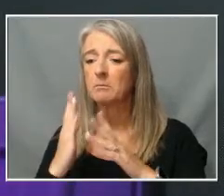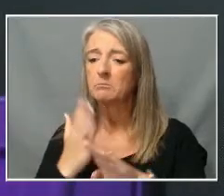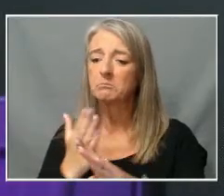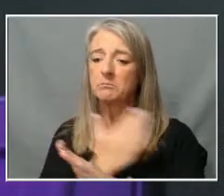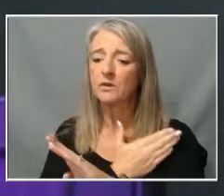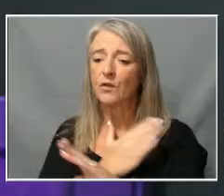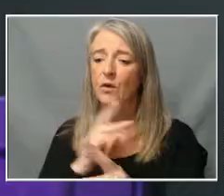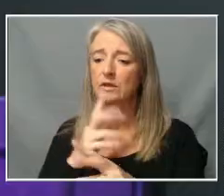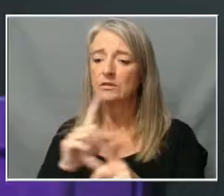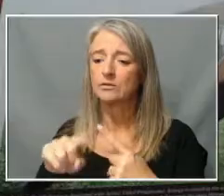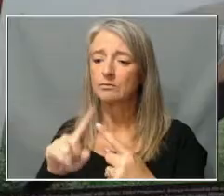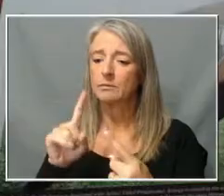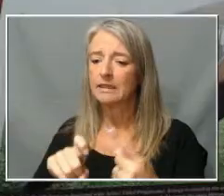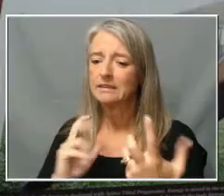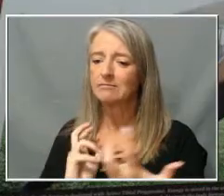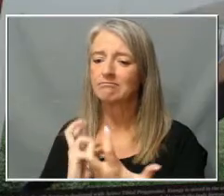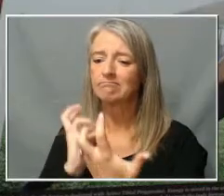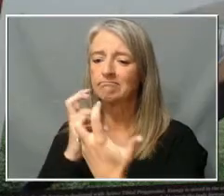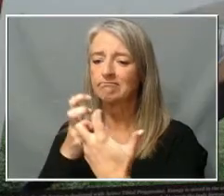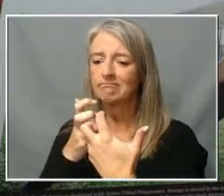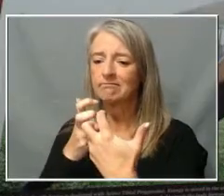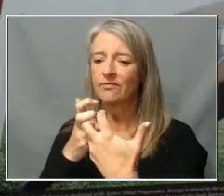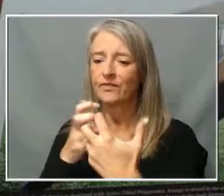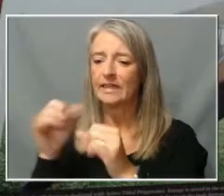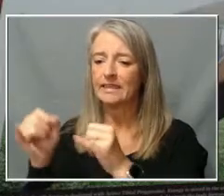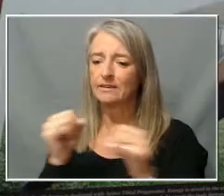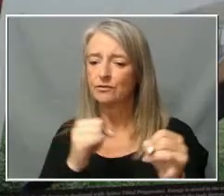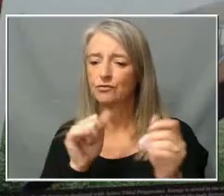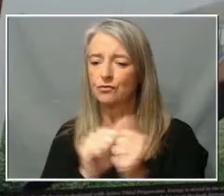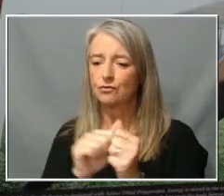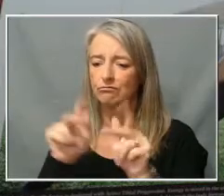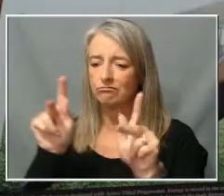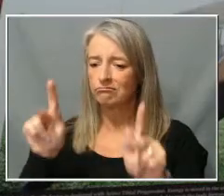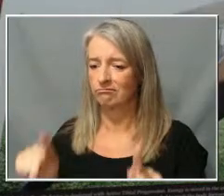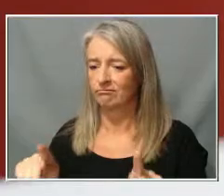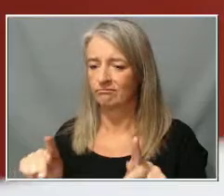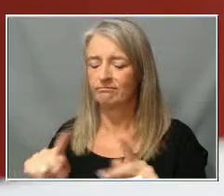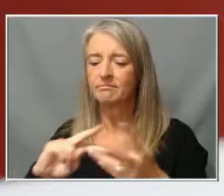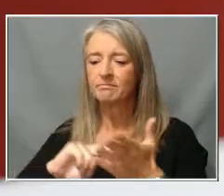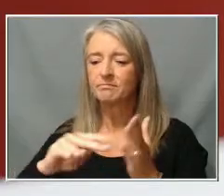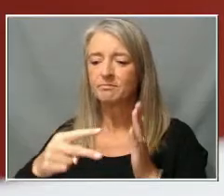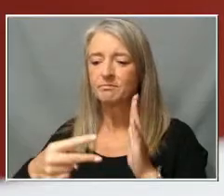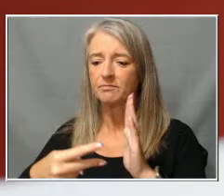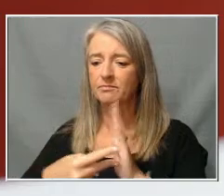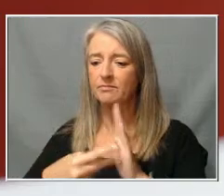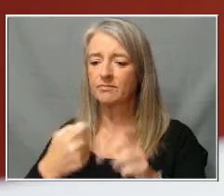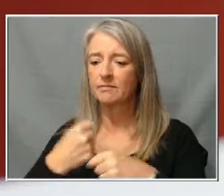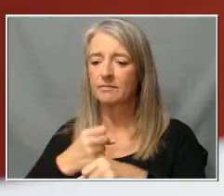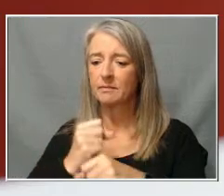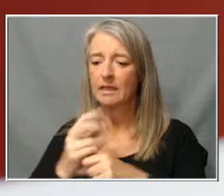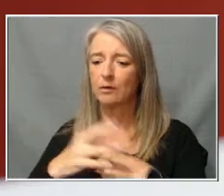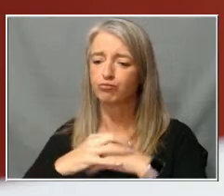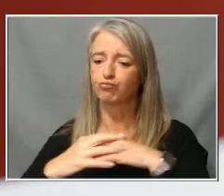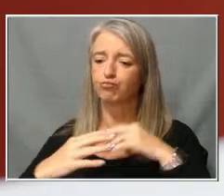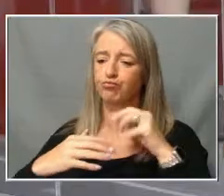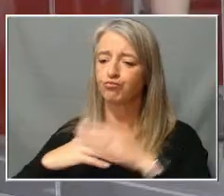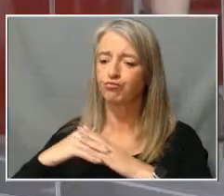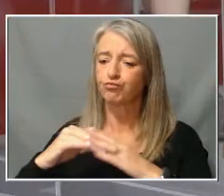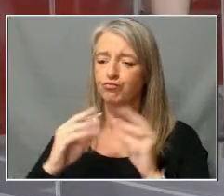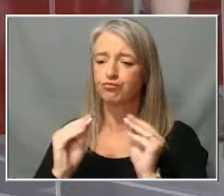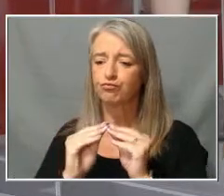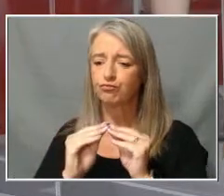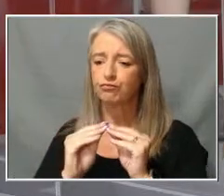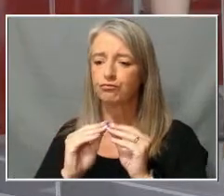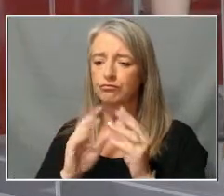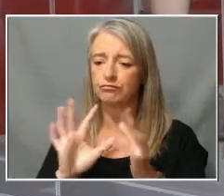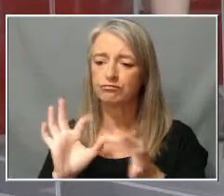amount of them, but then they have to be fitted individually to the individual person. The purpose of these, of course, is to make them comfortable and make them ambulatory